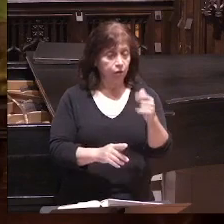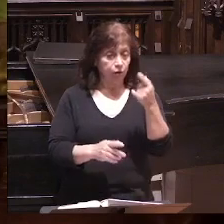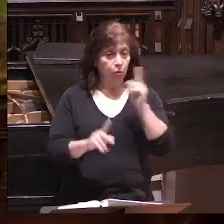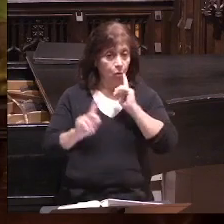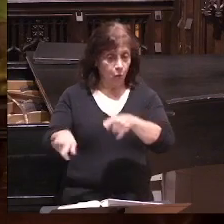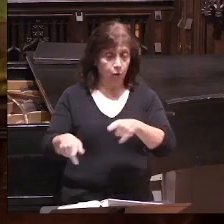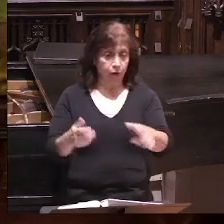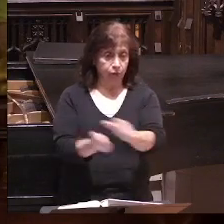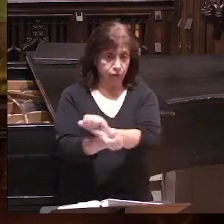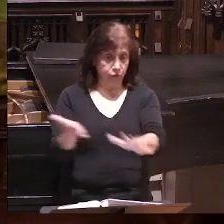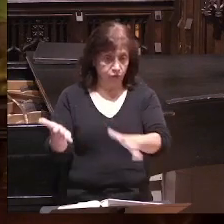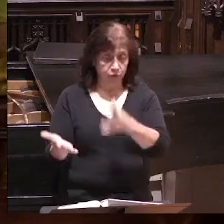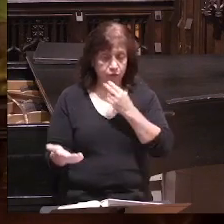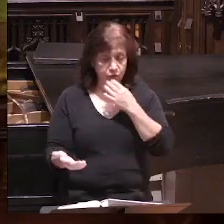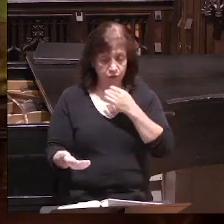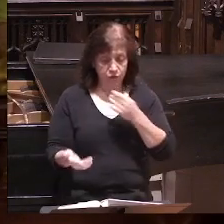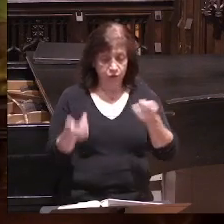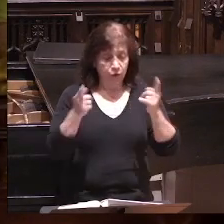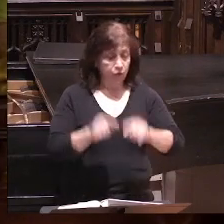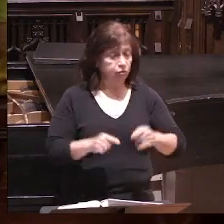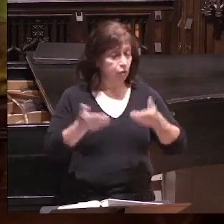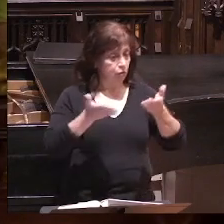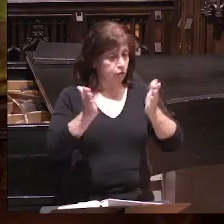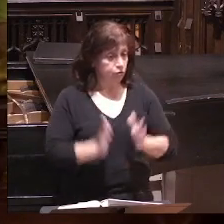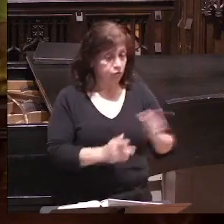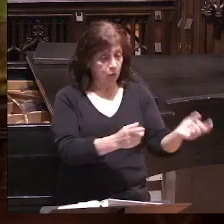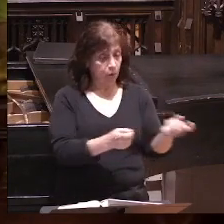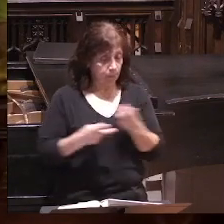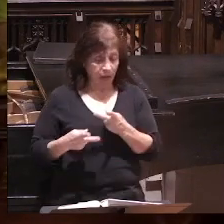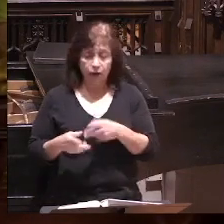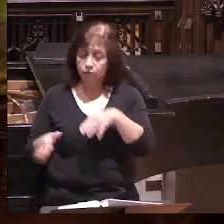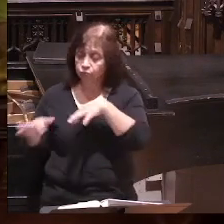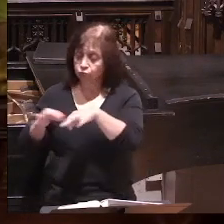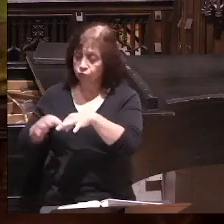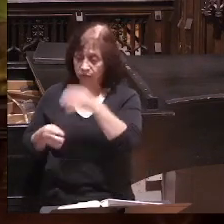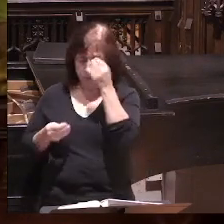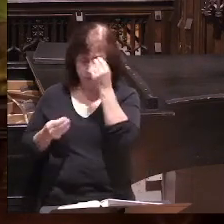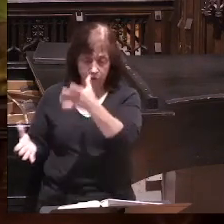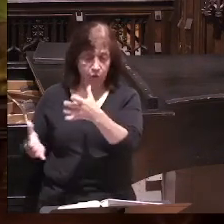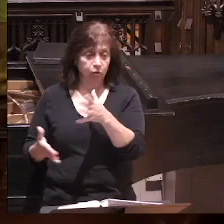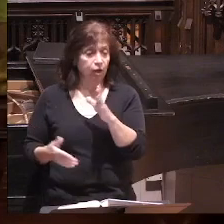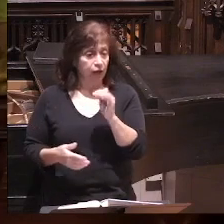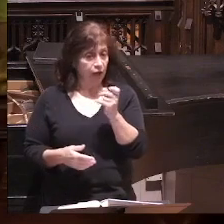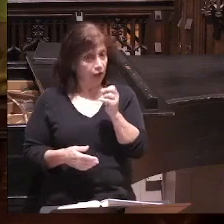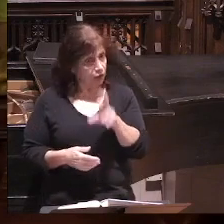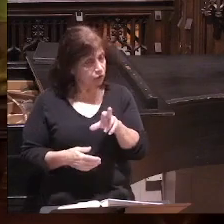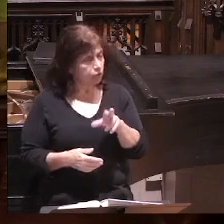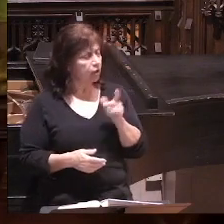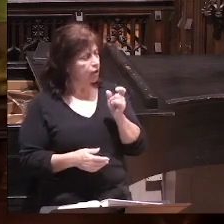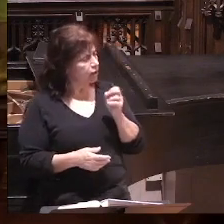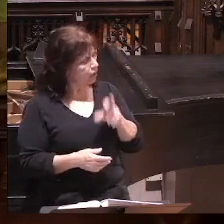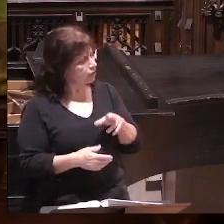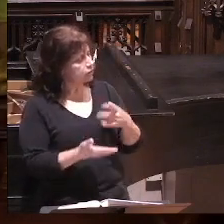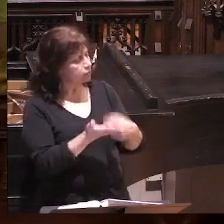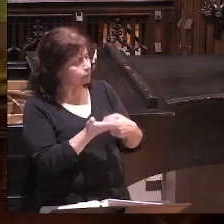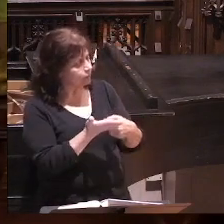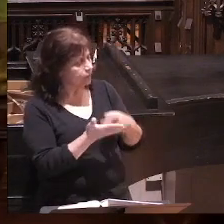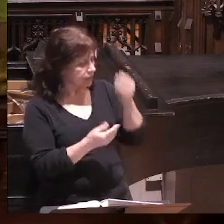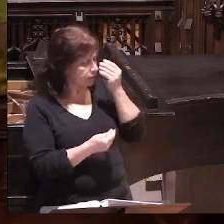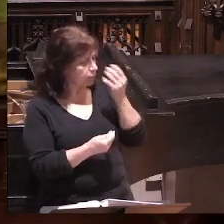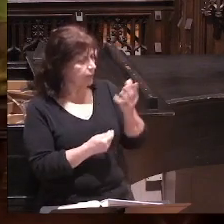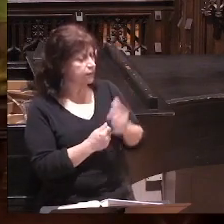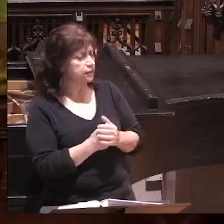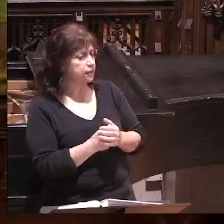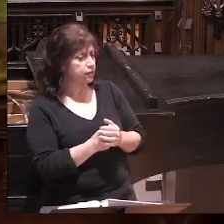Well, Hathach went back and told Esther what Mordecai had said. Then Esther spoke to him and gave him a